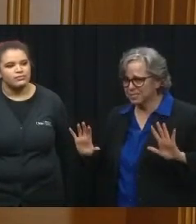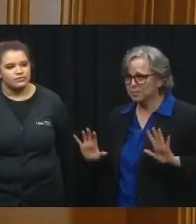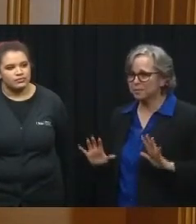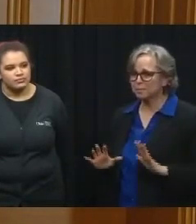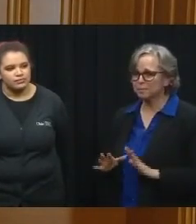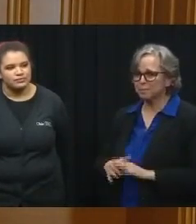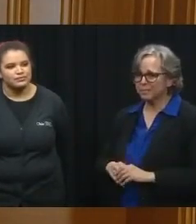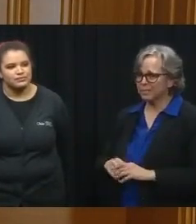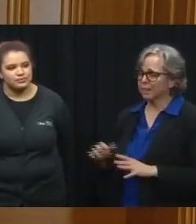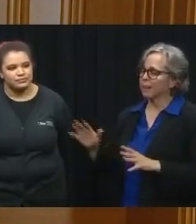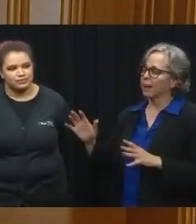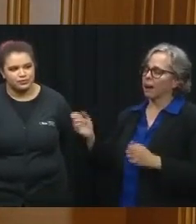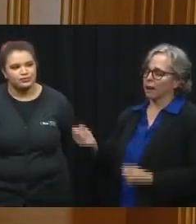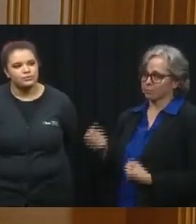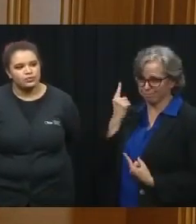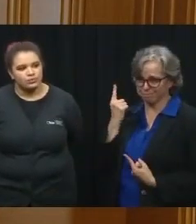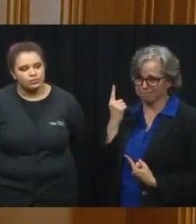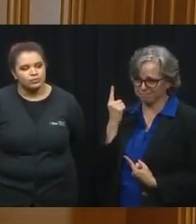fully understand that.